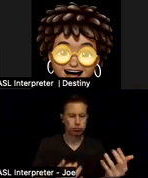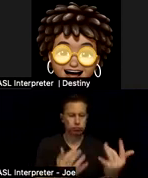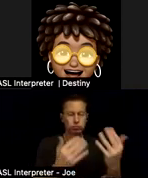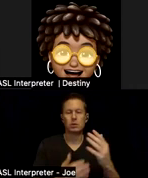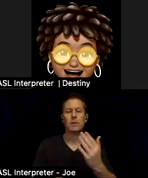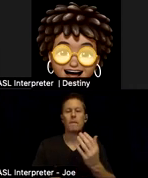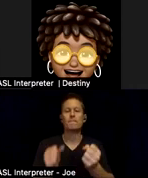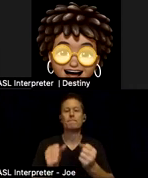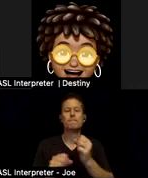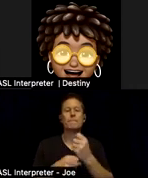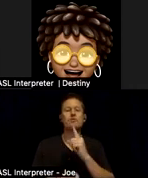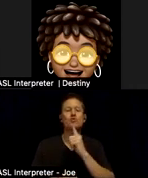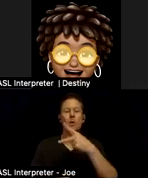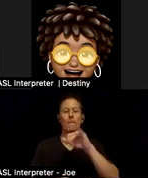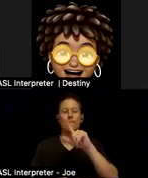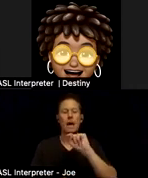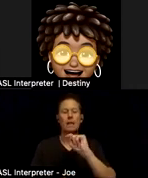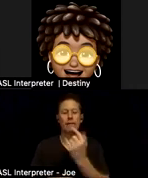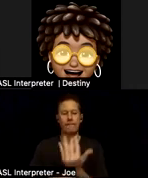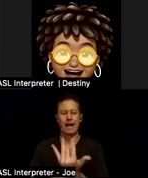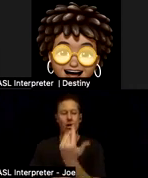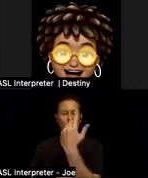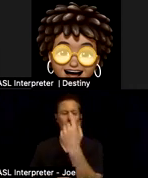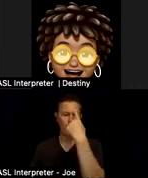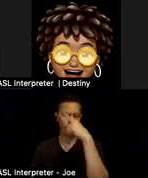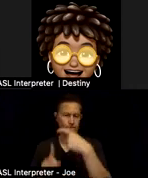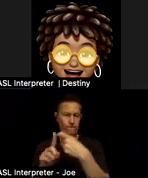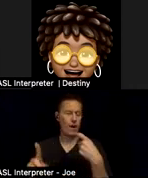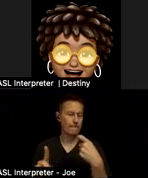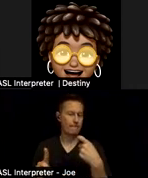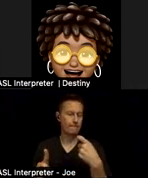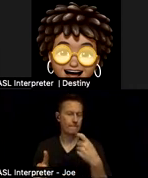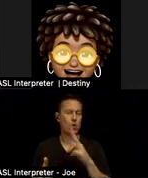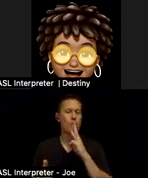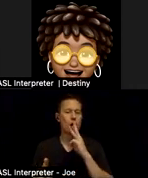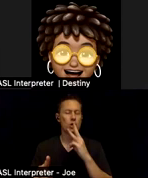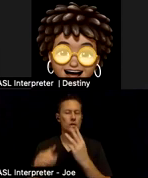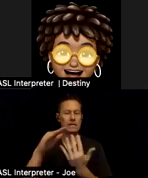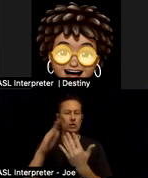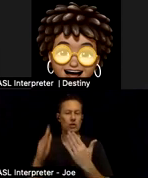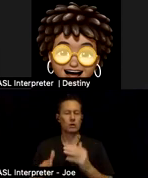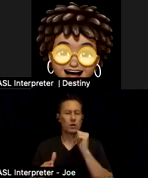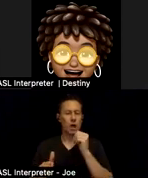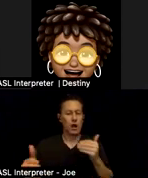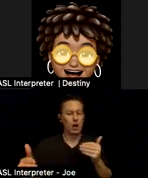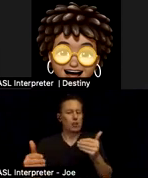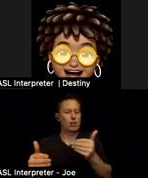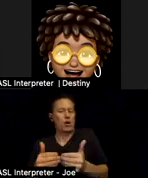heater close to that flammable liquid on the floor. So you're rising it up above that. So it's to